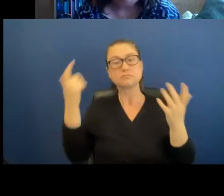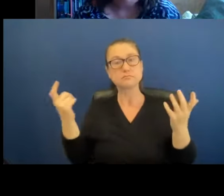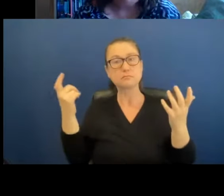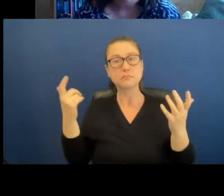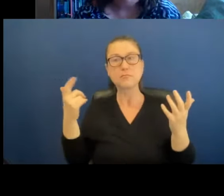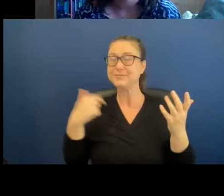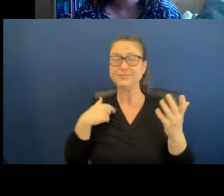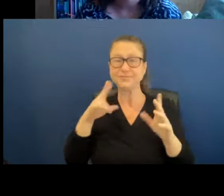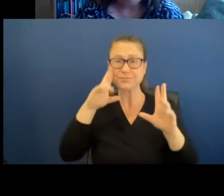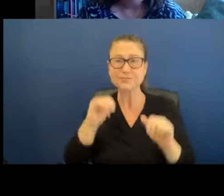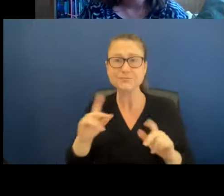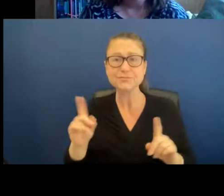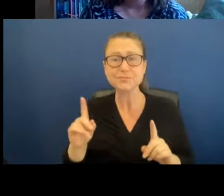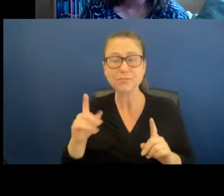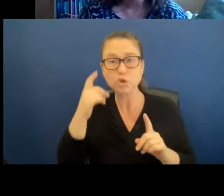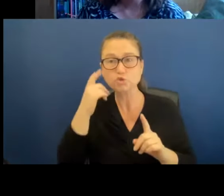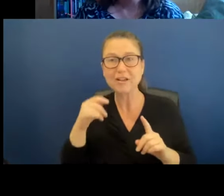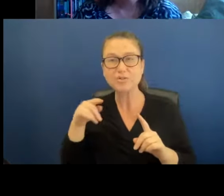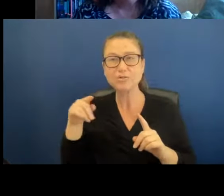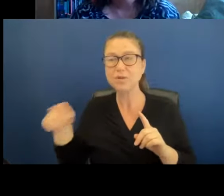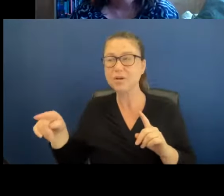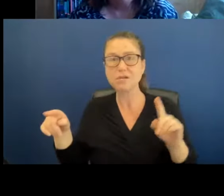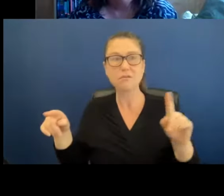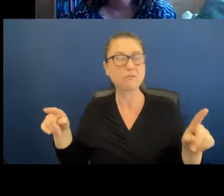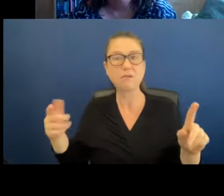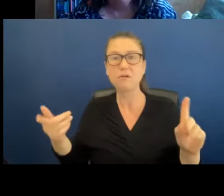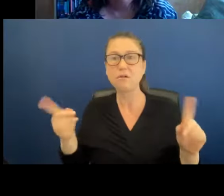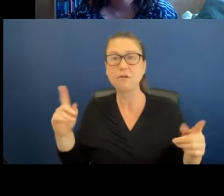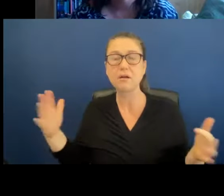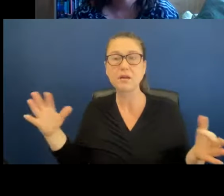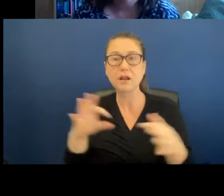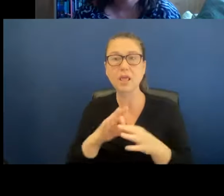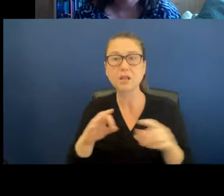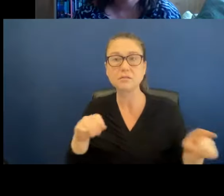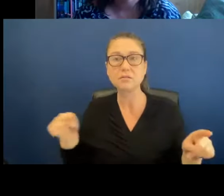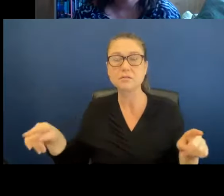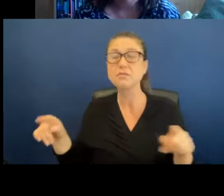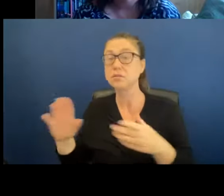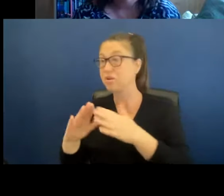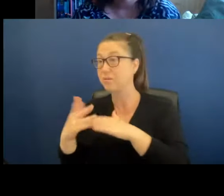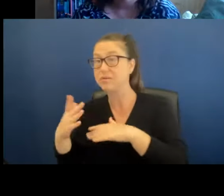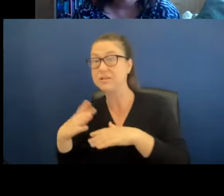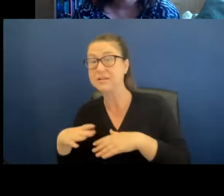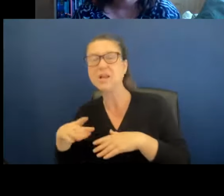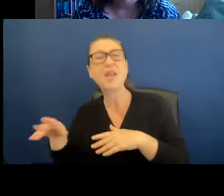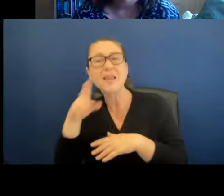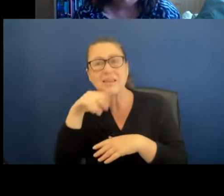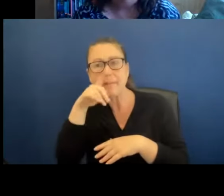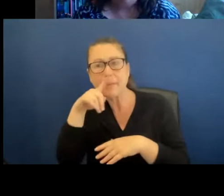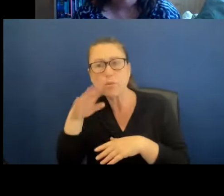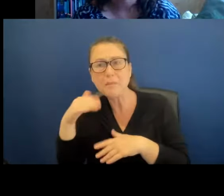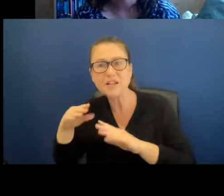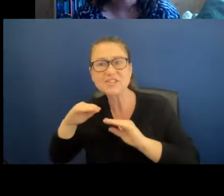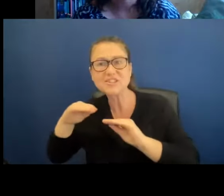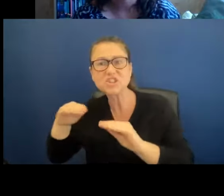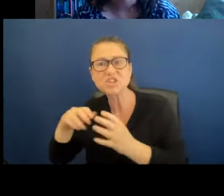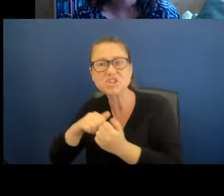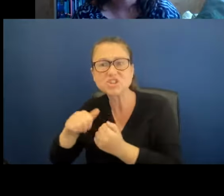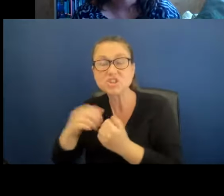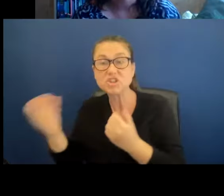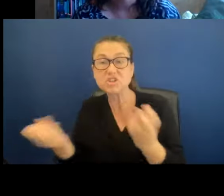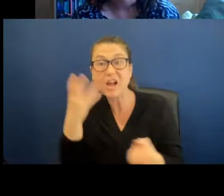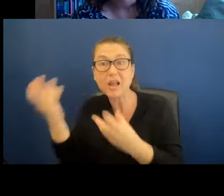doing is trying to find those connecting points between what's happening in the community these young people were teaching circus um you know juggling and